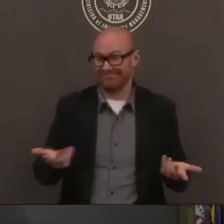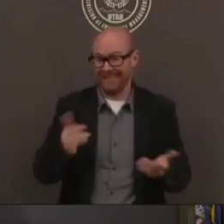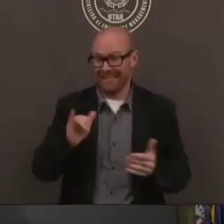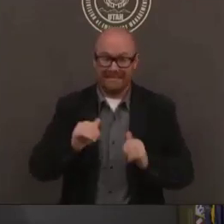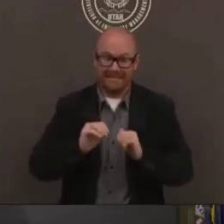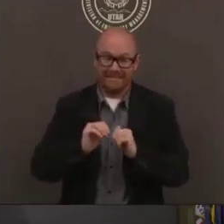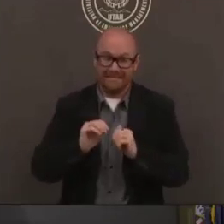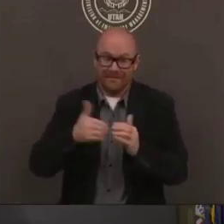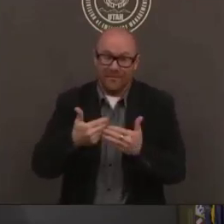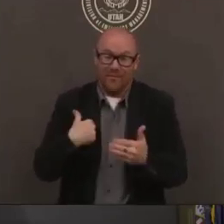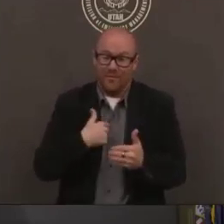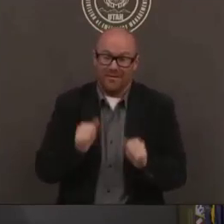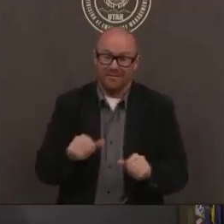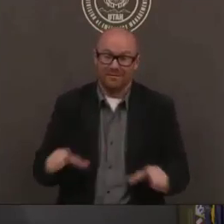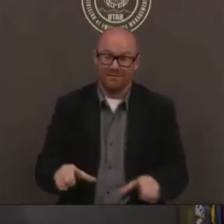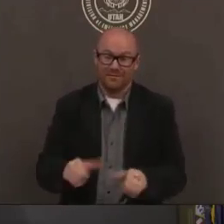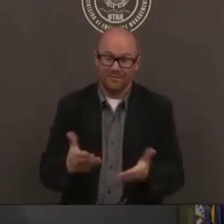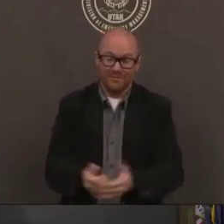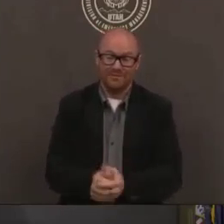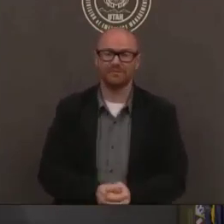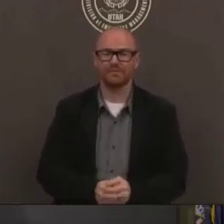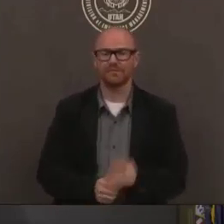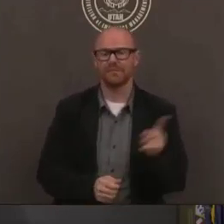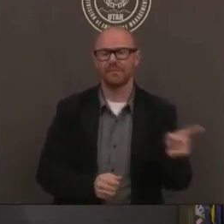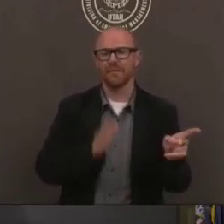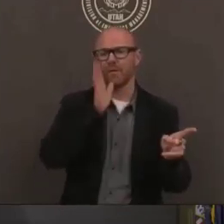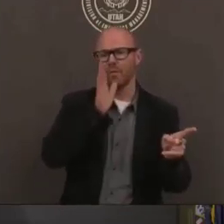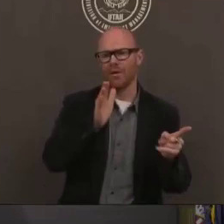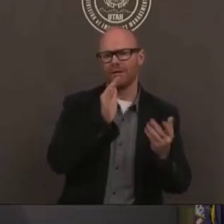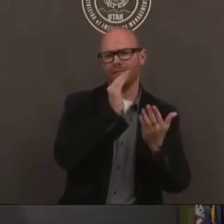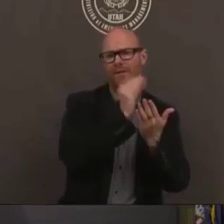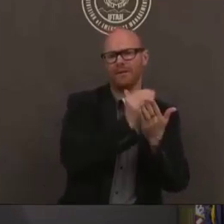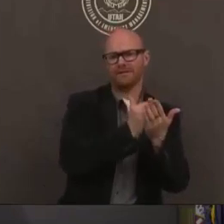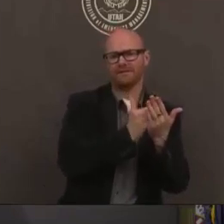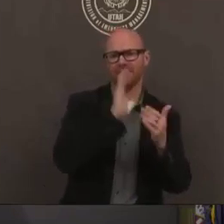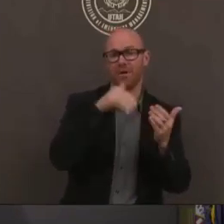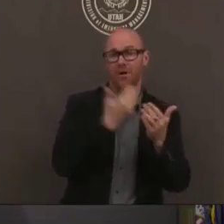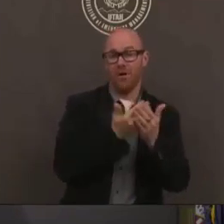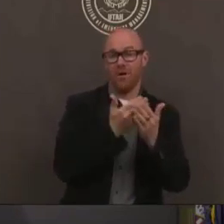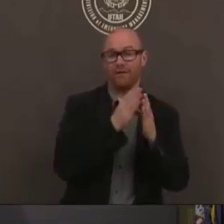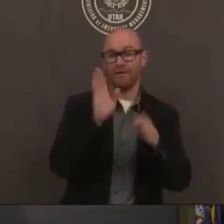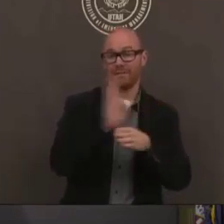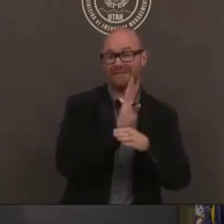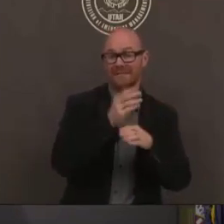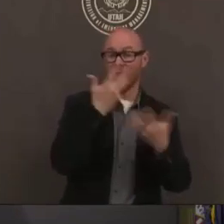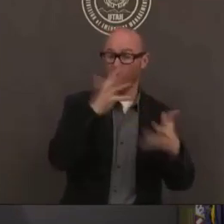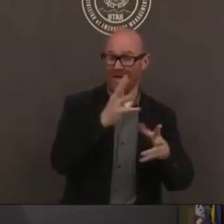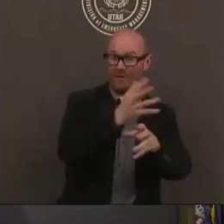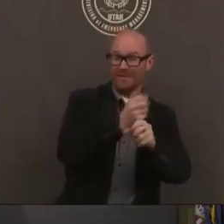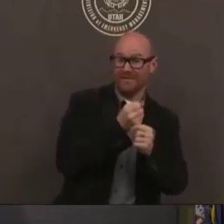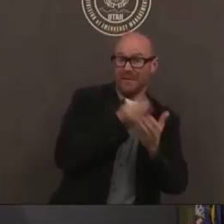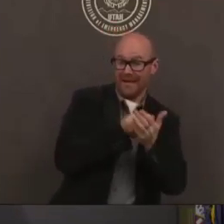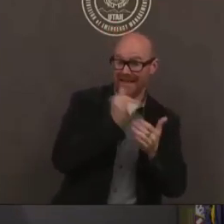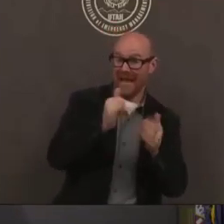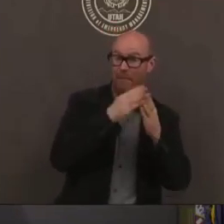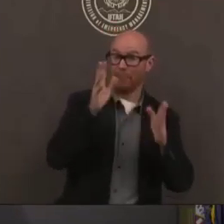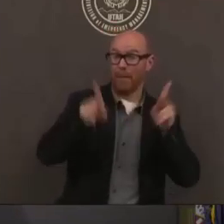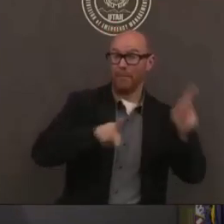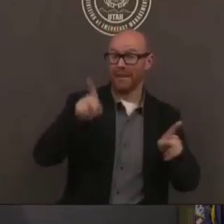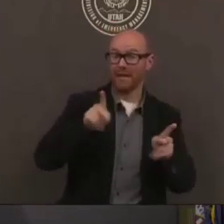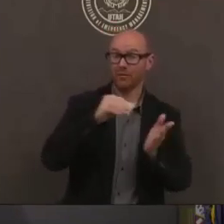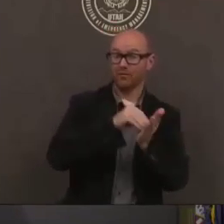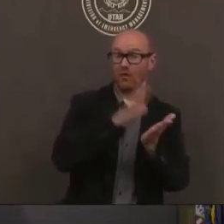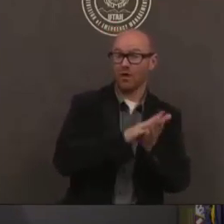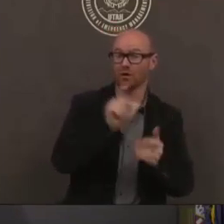way it is. And will the list of all the businesses that were accepted, is that public record? Right now, we don't have it